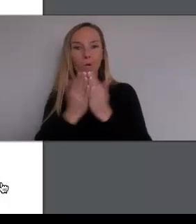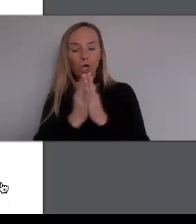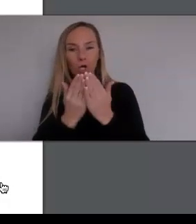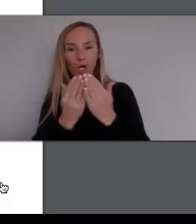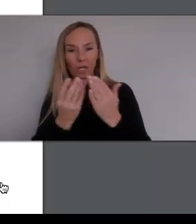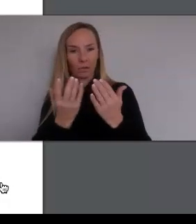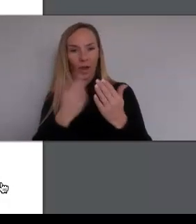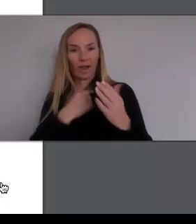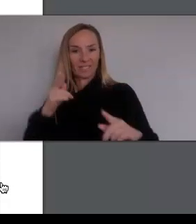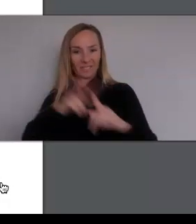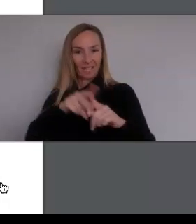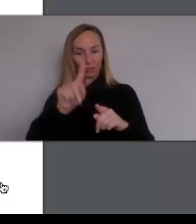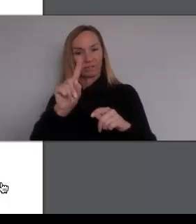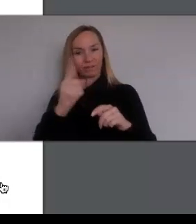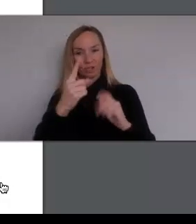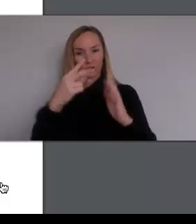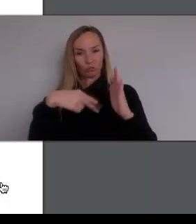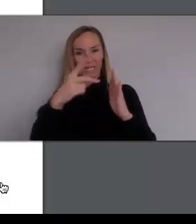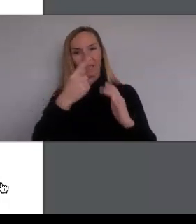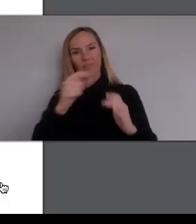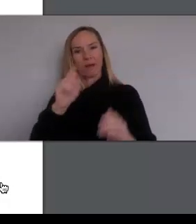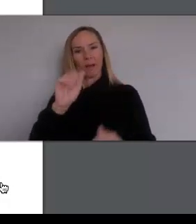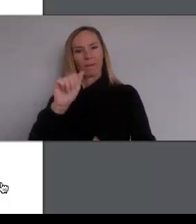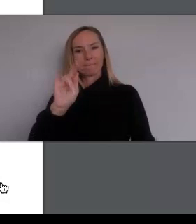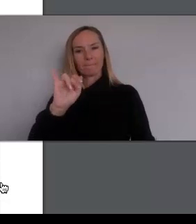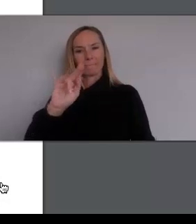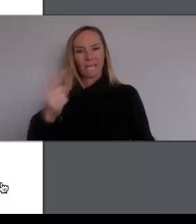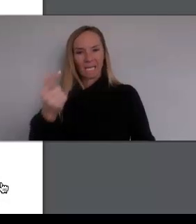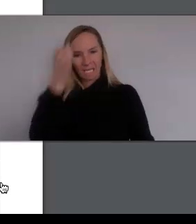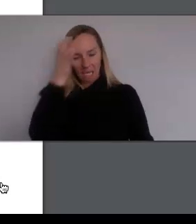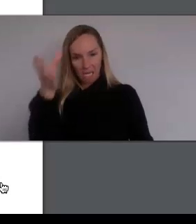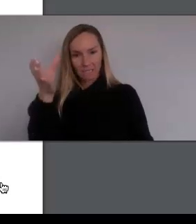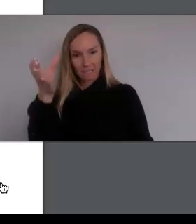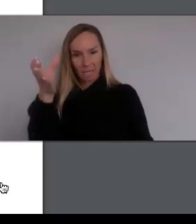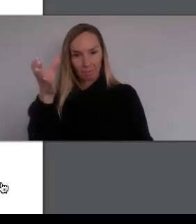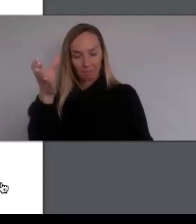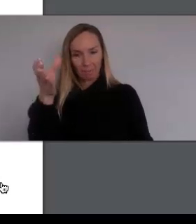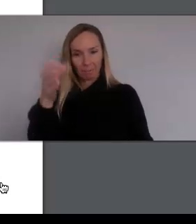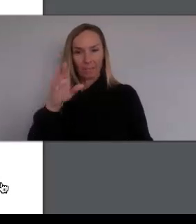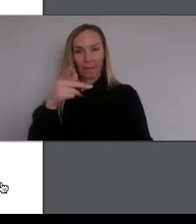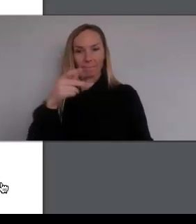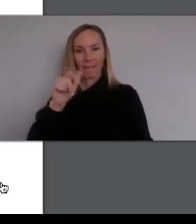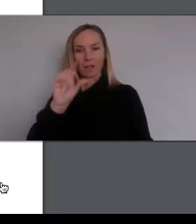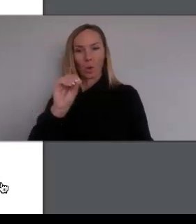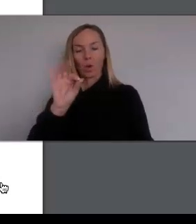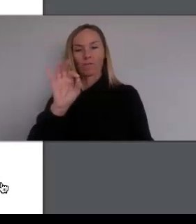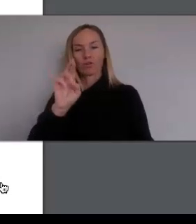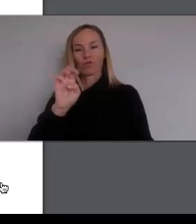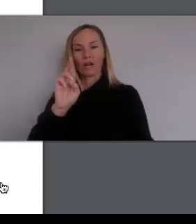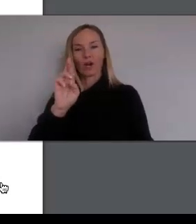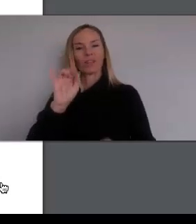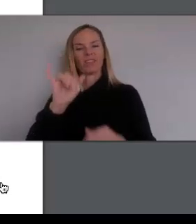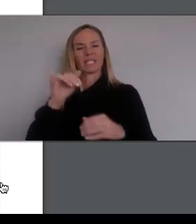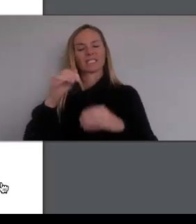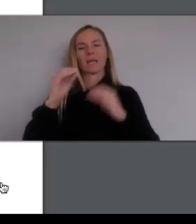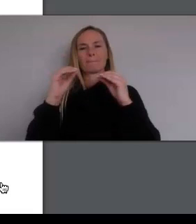reading is The Banking Concept by Paulo Freire, and it's in Pedagogy of the